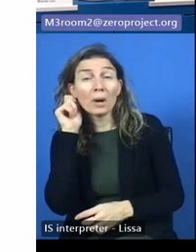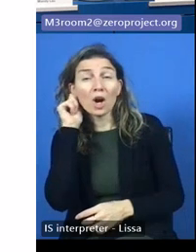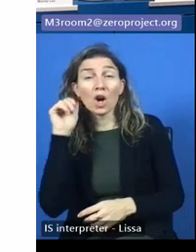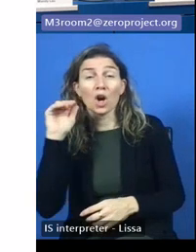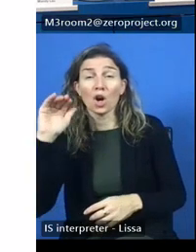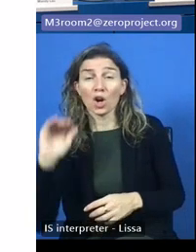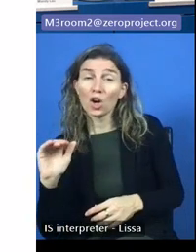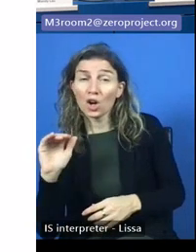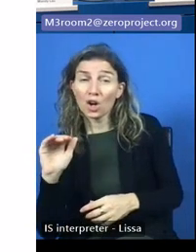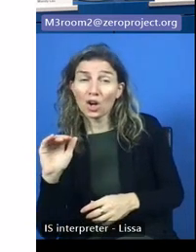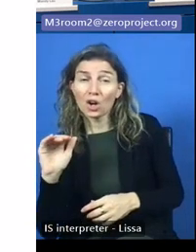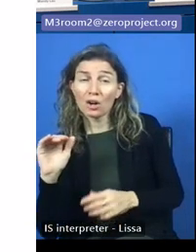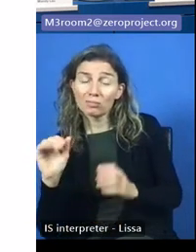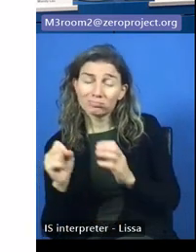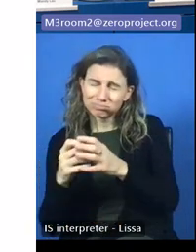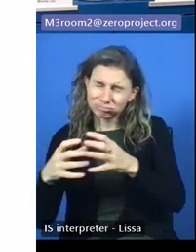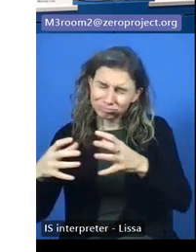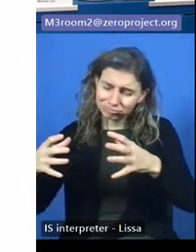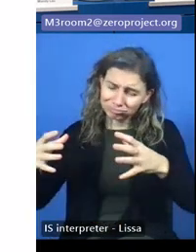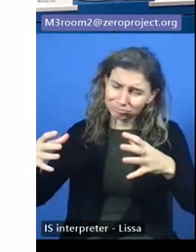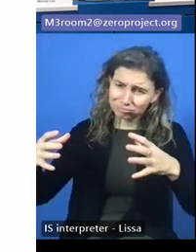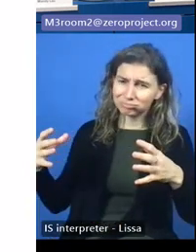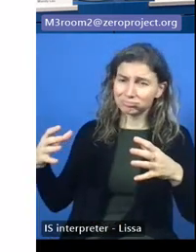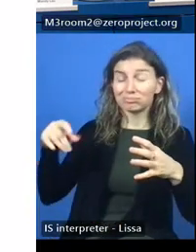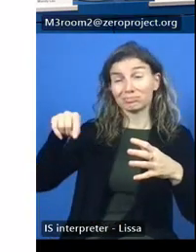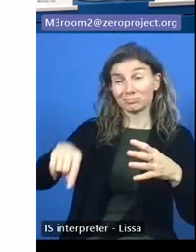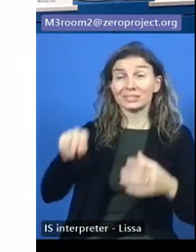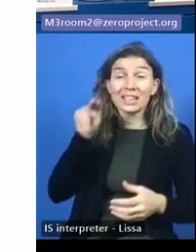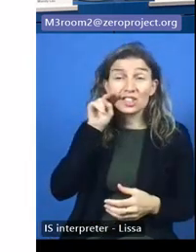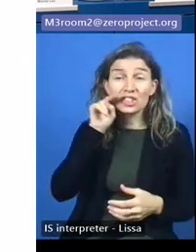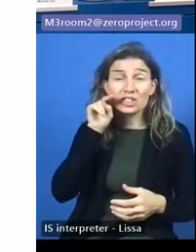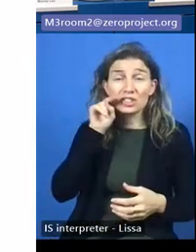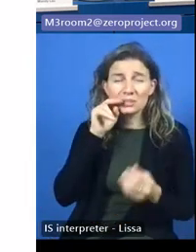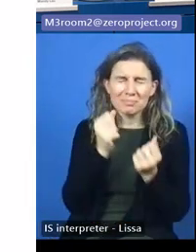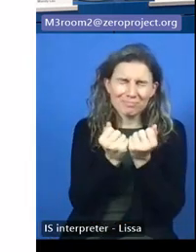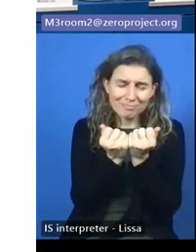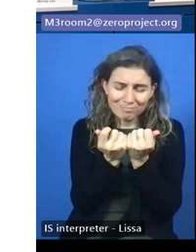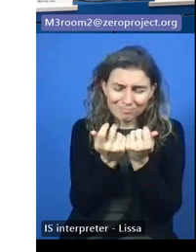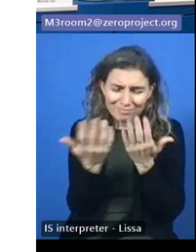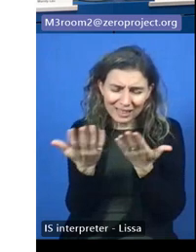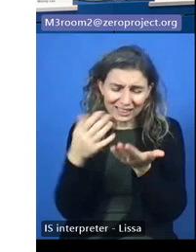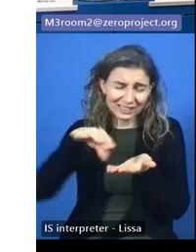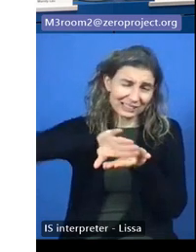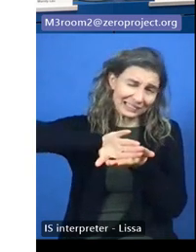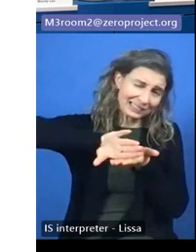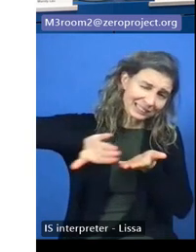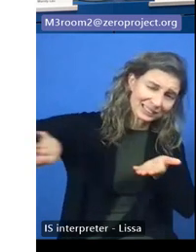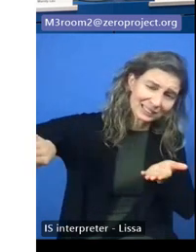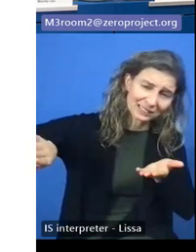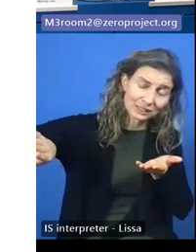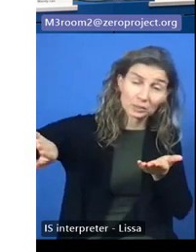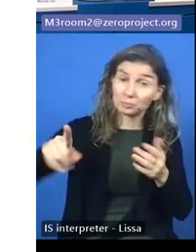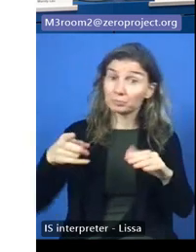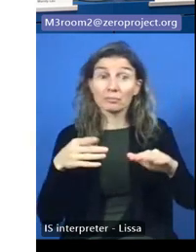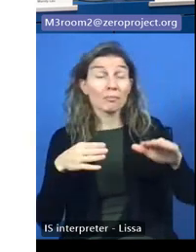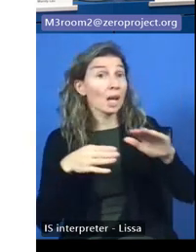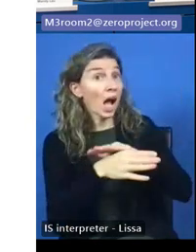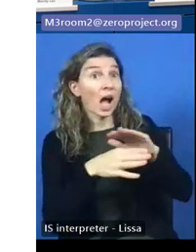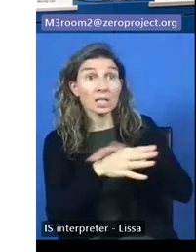Nigeria, still are marginalized, do not have access to technology, they lack skills and